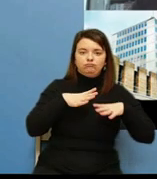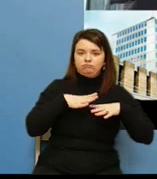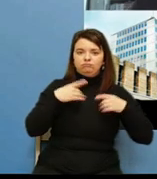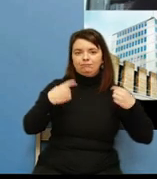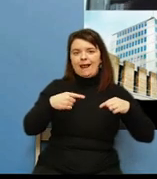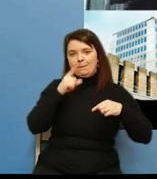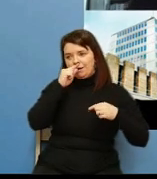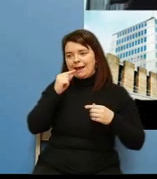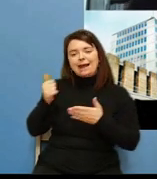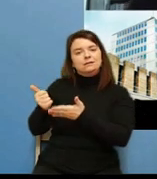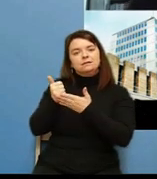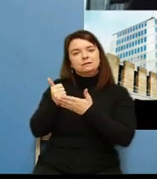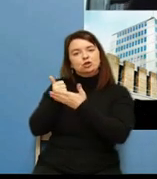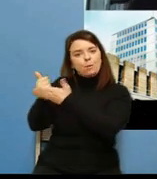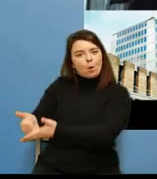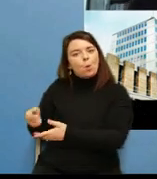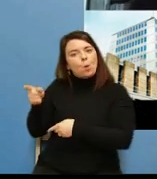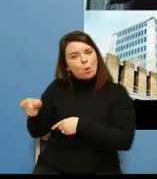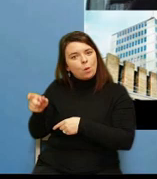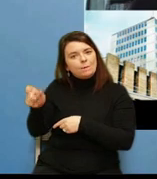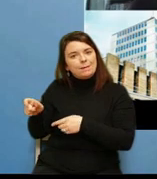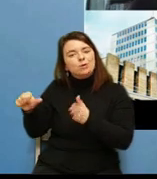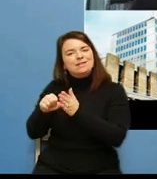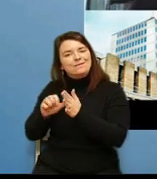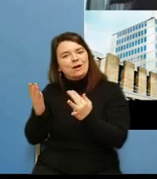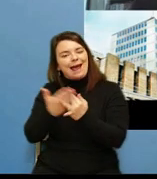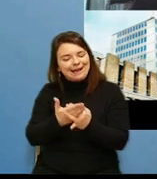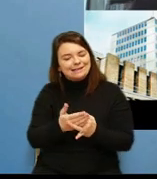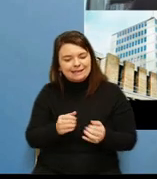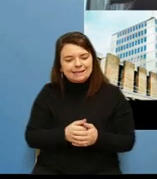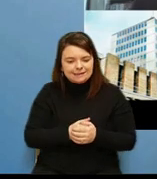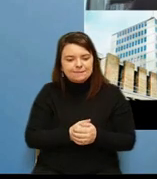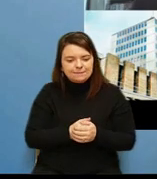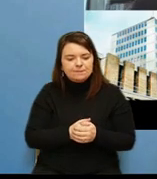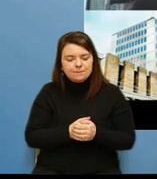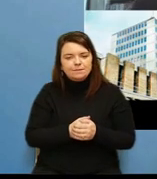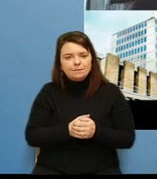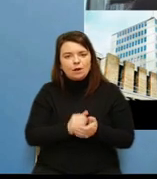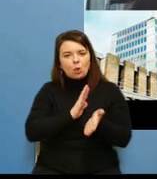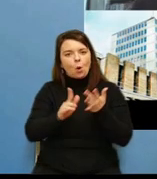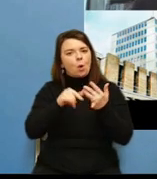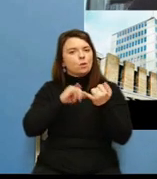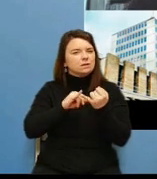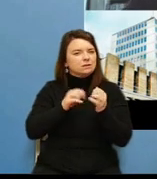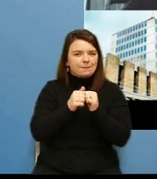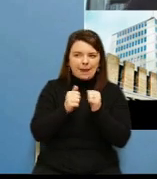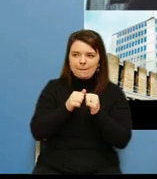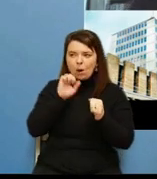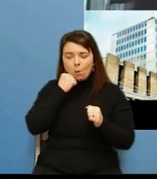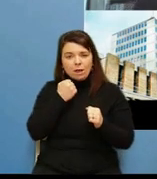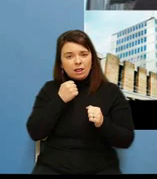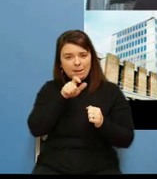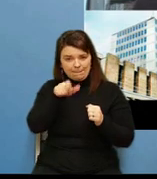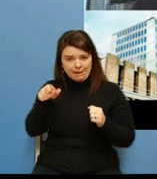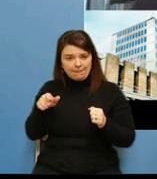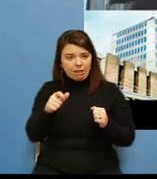for various reasons. And actually has a common thread with the primary care conversation we were just having through the HOSC paper, that